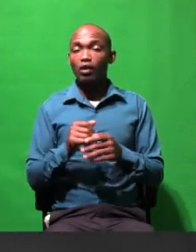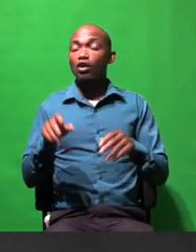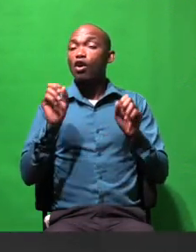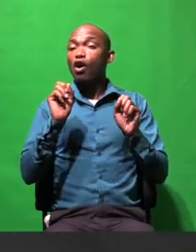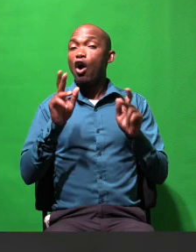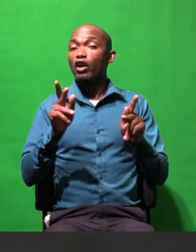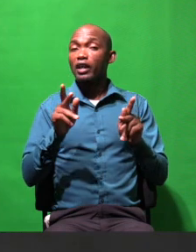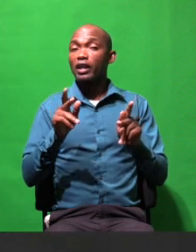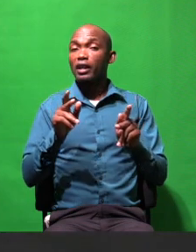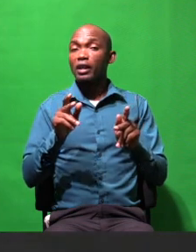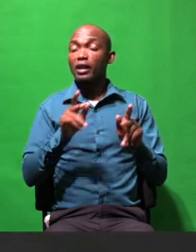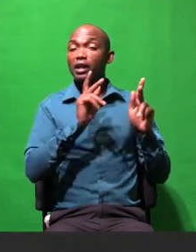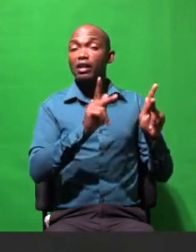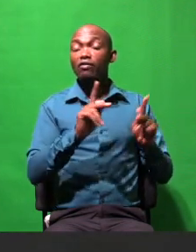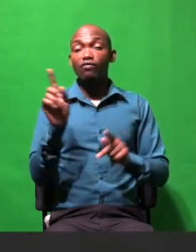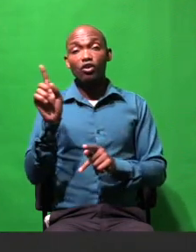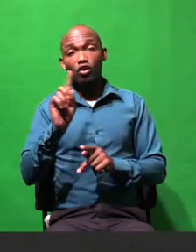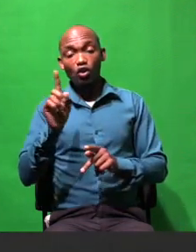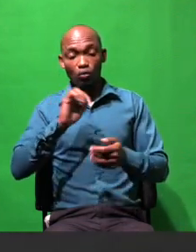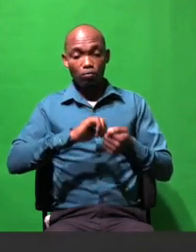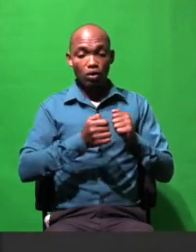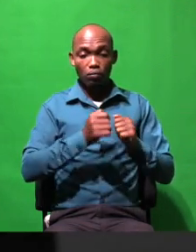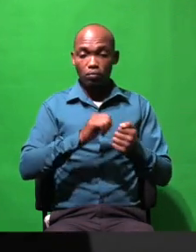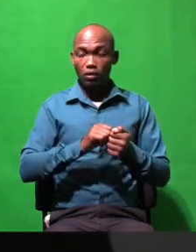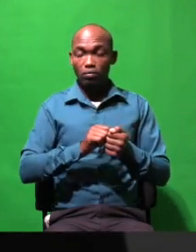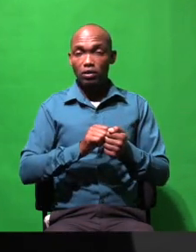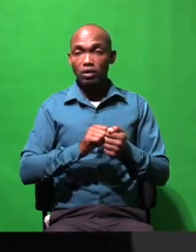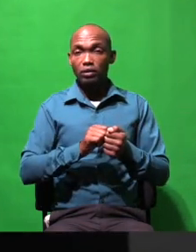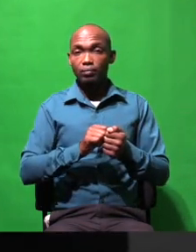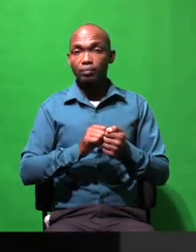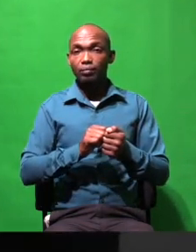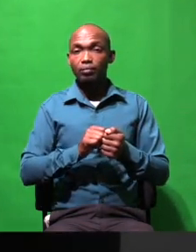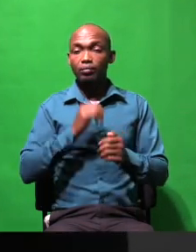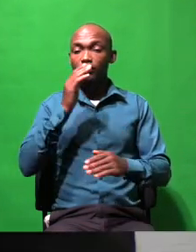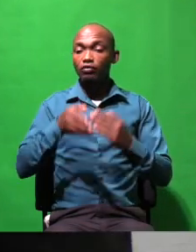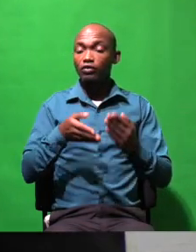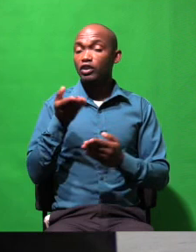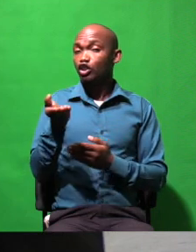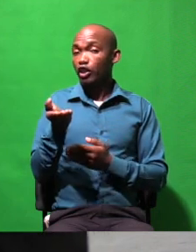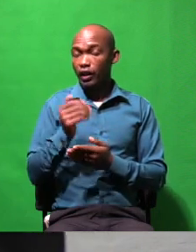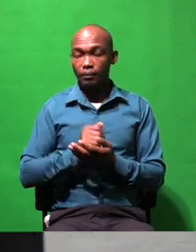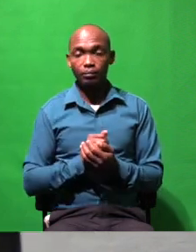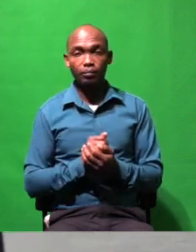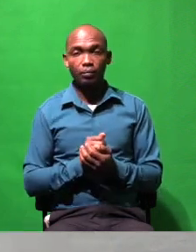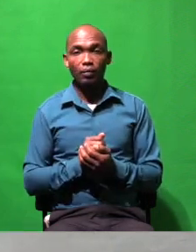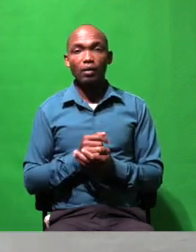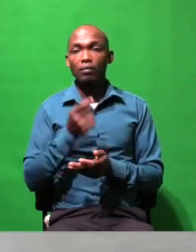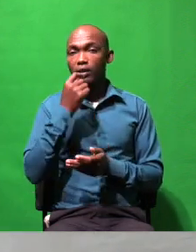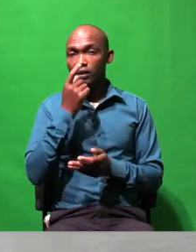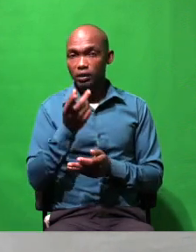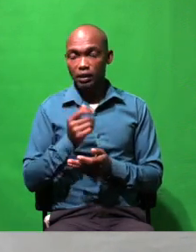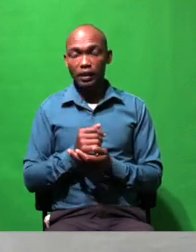Okay, if no problem, let me end up here by